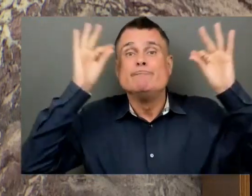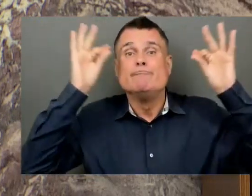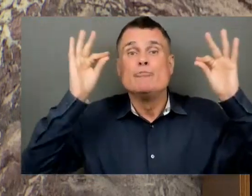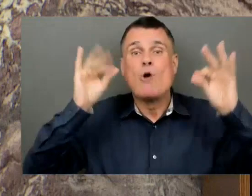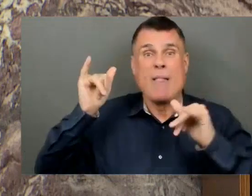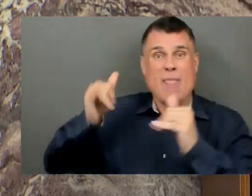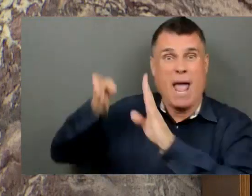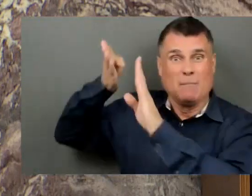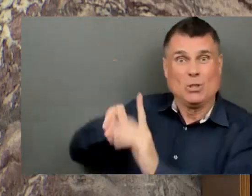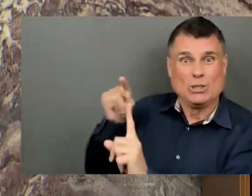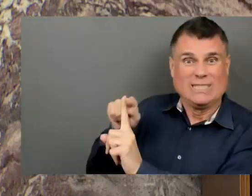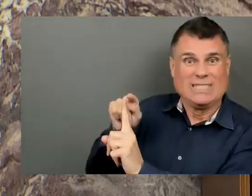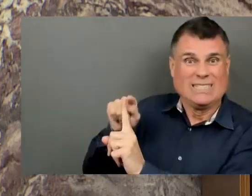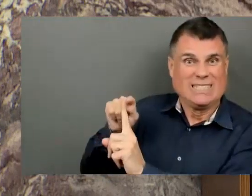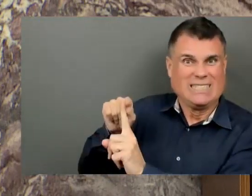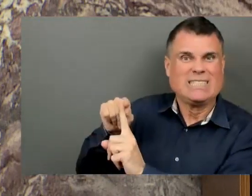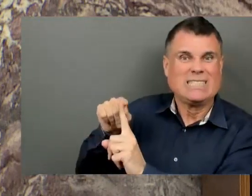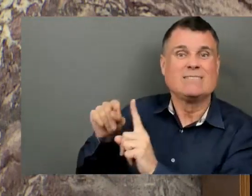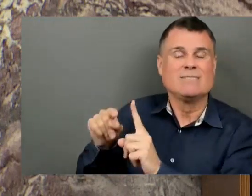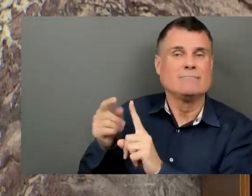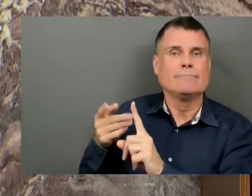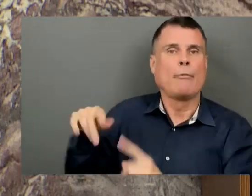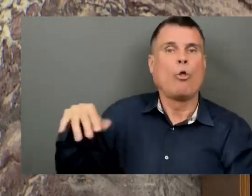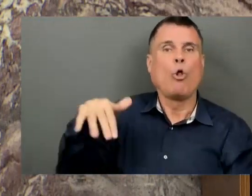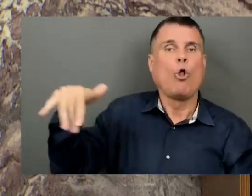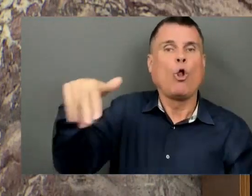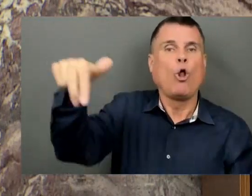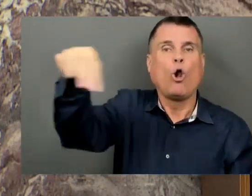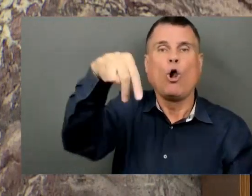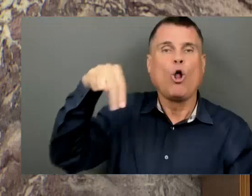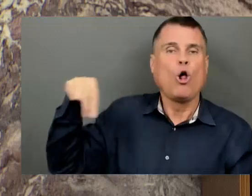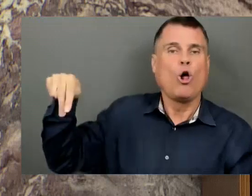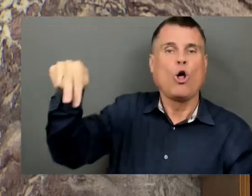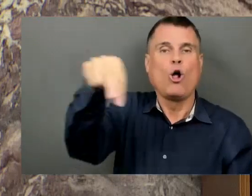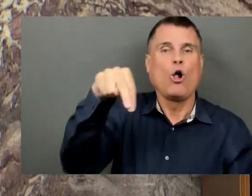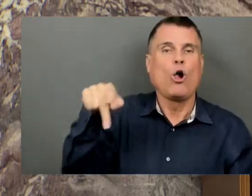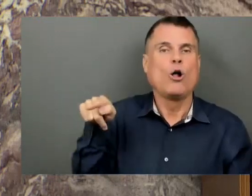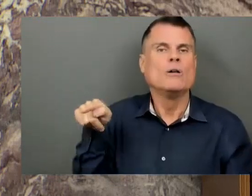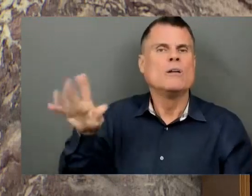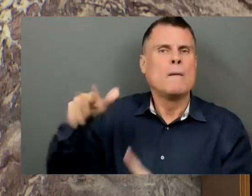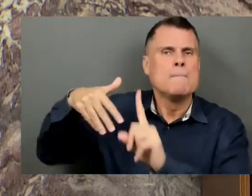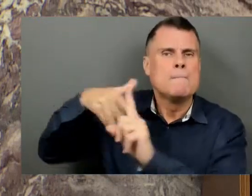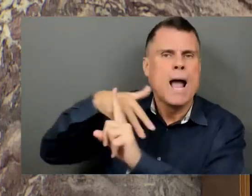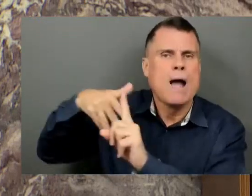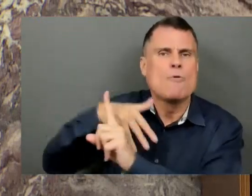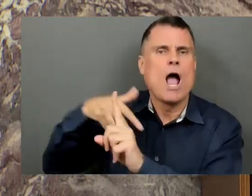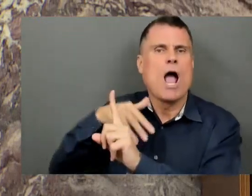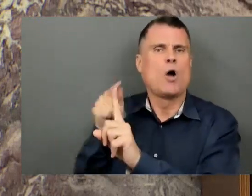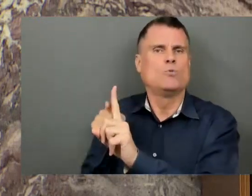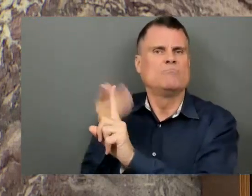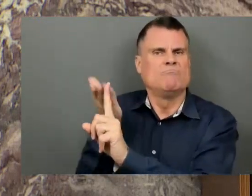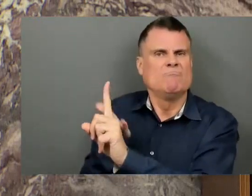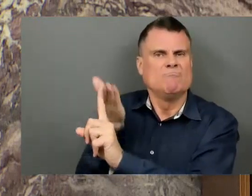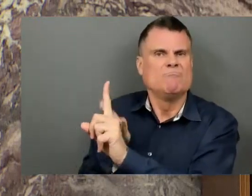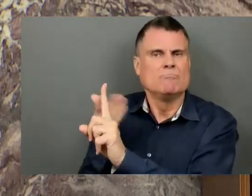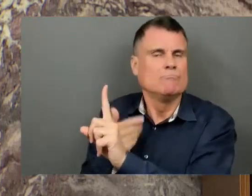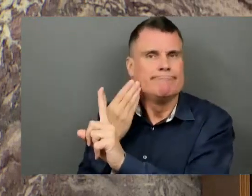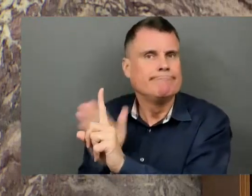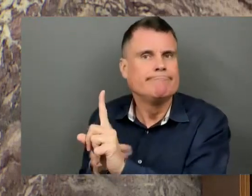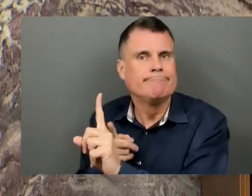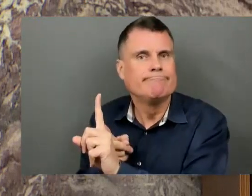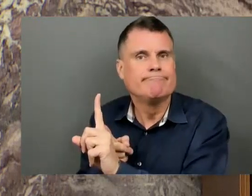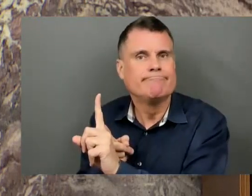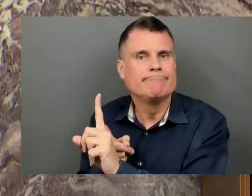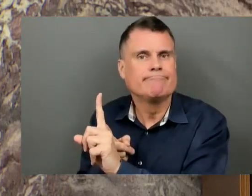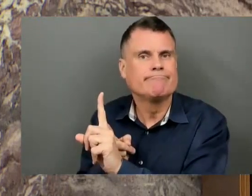he have one-to-one supervision at all times, and that he was